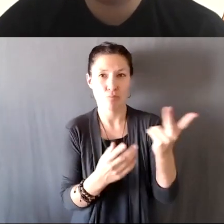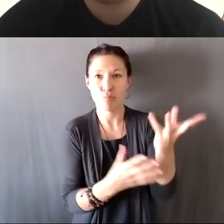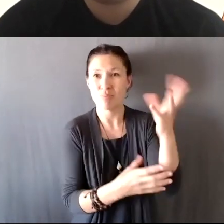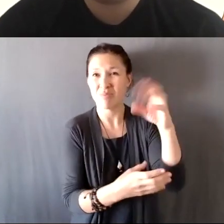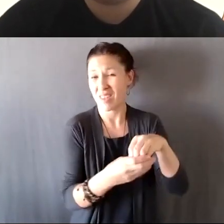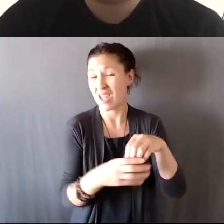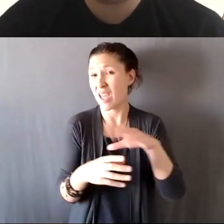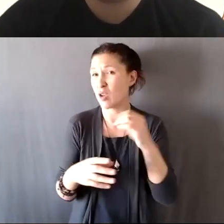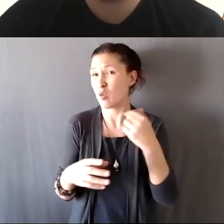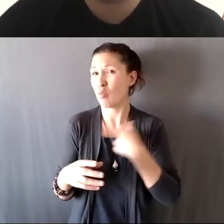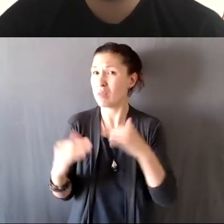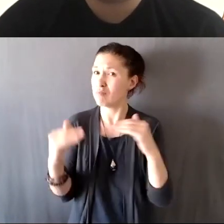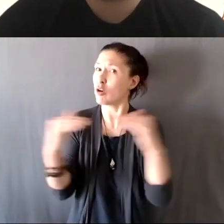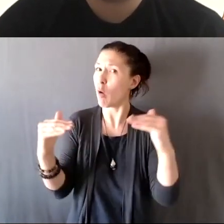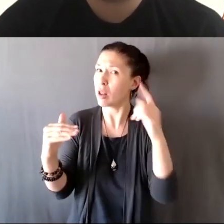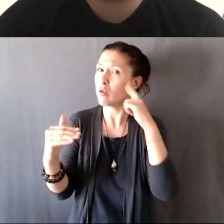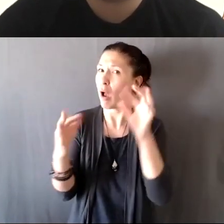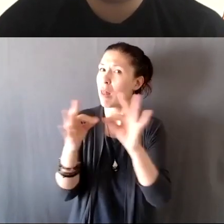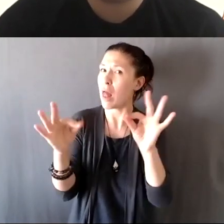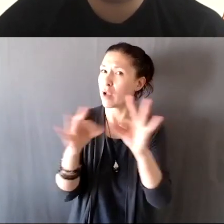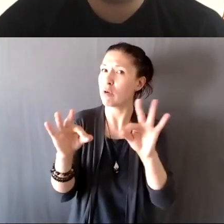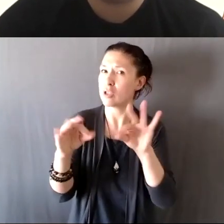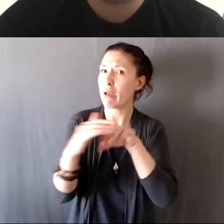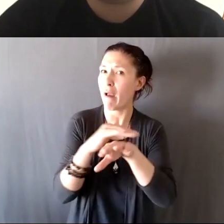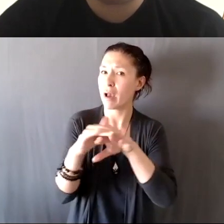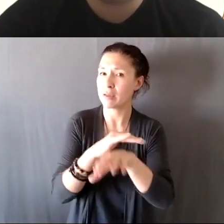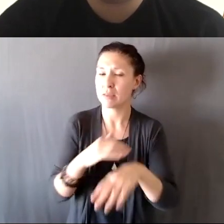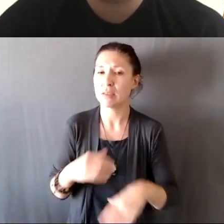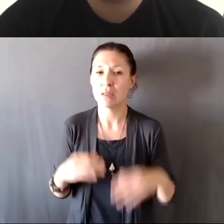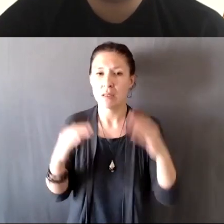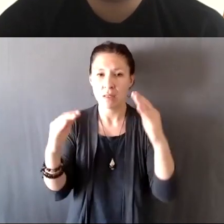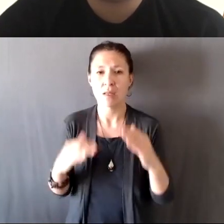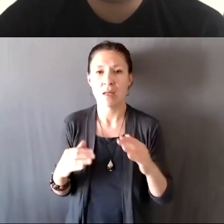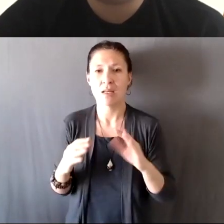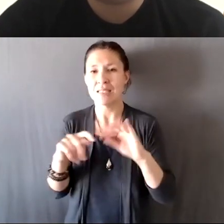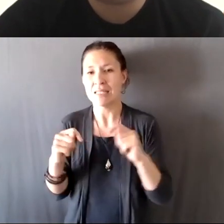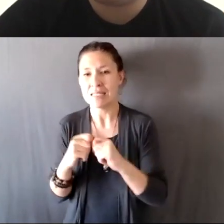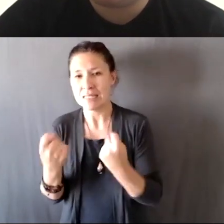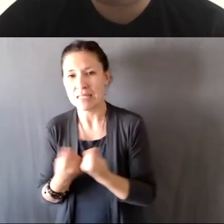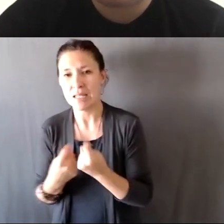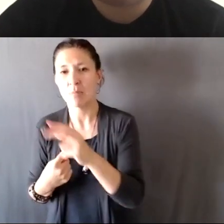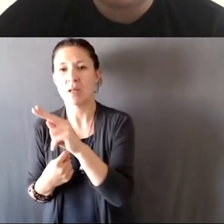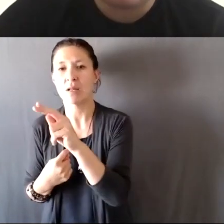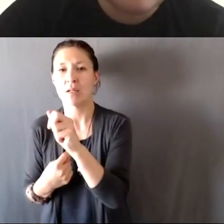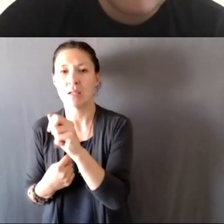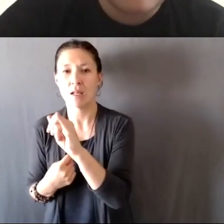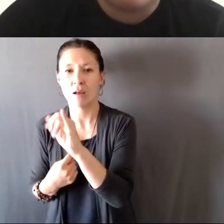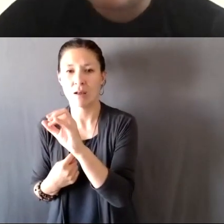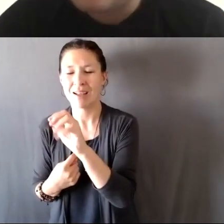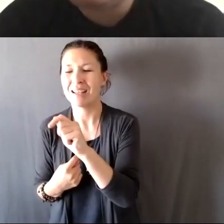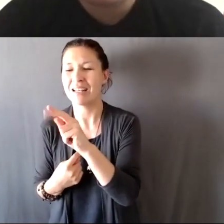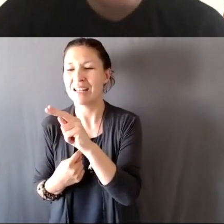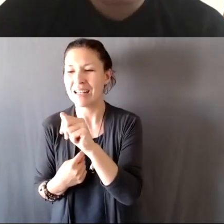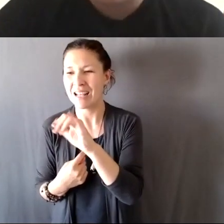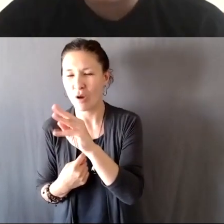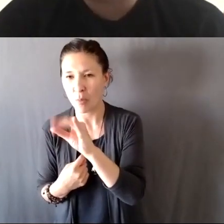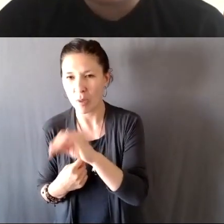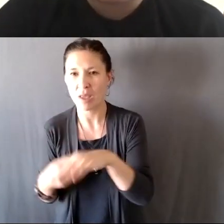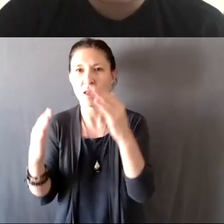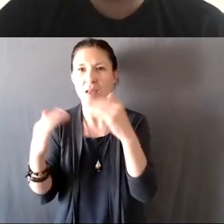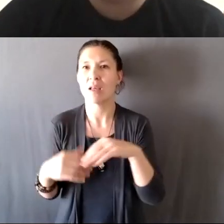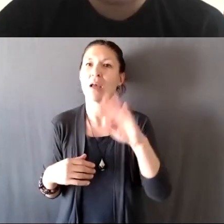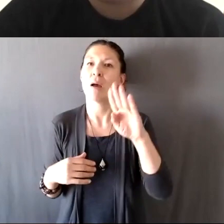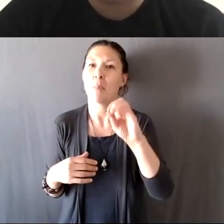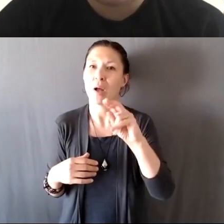justice. For our WOW team, May, Nisma, Joy, Bonnie, Kristen, and the other WOW fam, I saw you in the